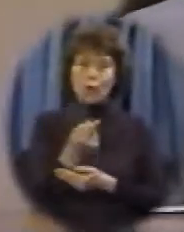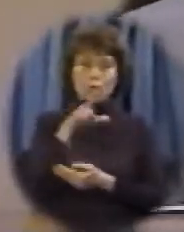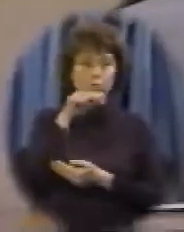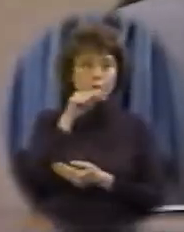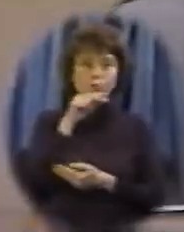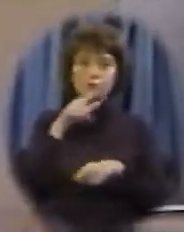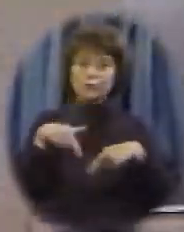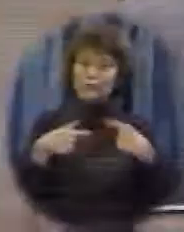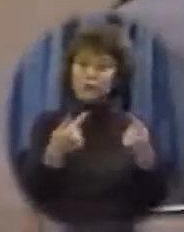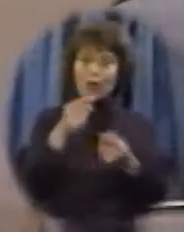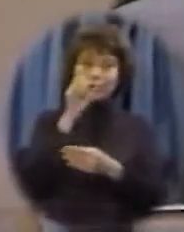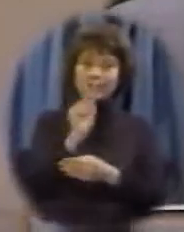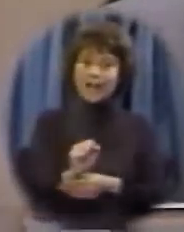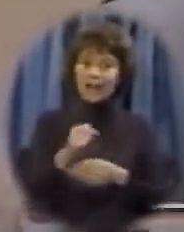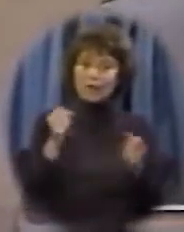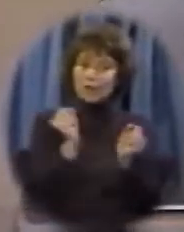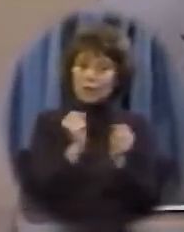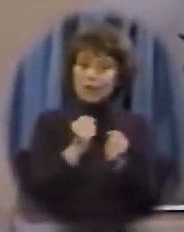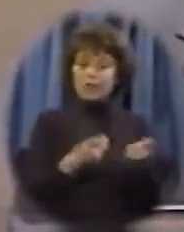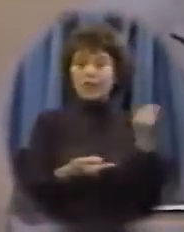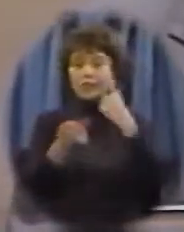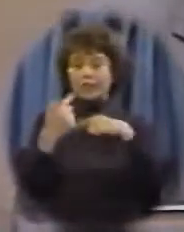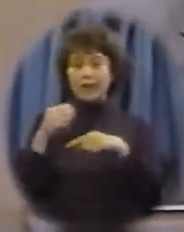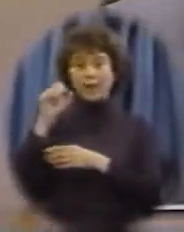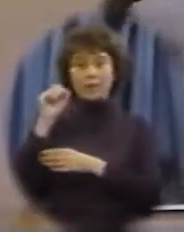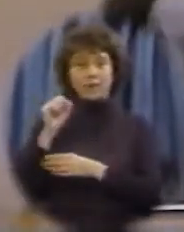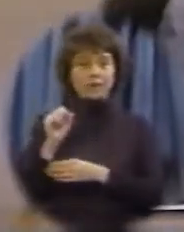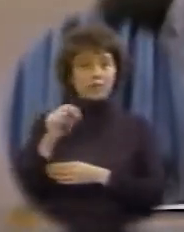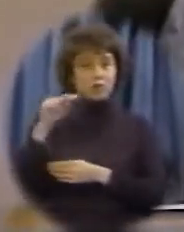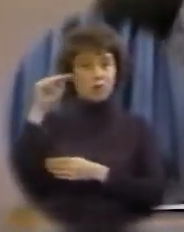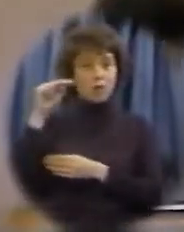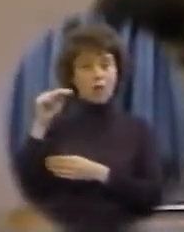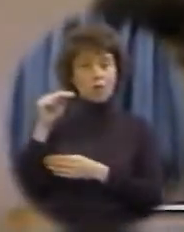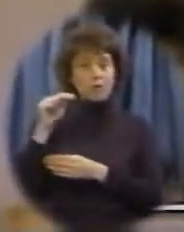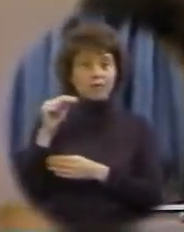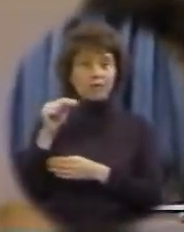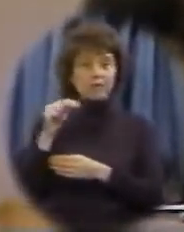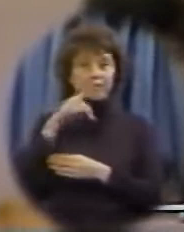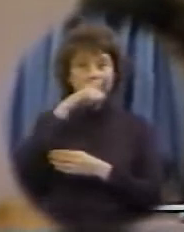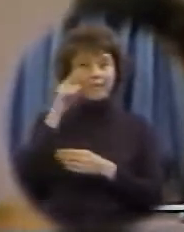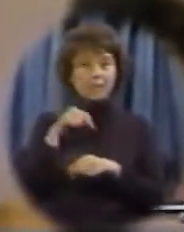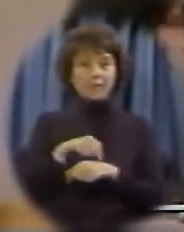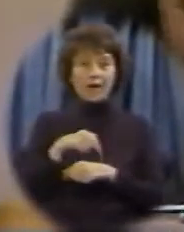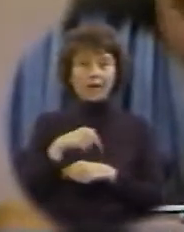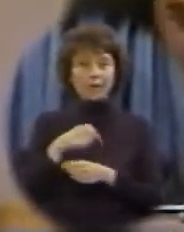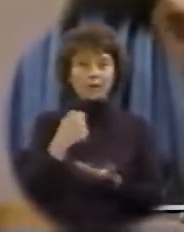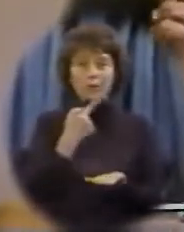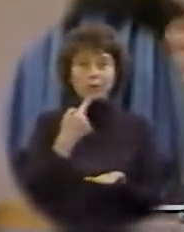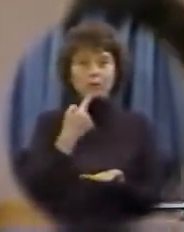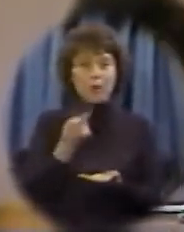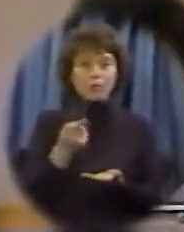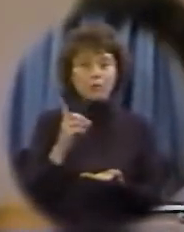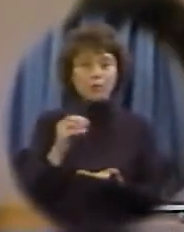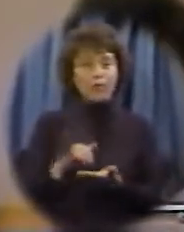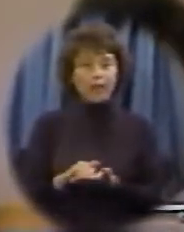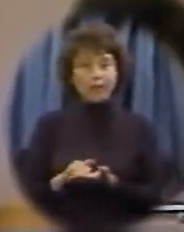come north in the summer? Who told her to do that? You say, that's instinct. Where'd they get their instinct, old goosey? That's the next thing.